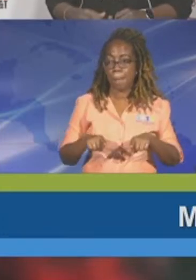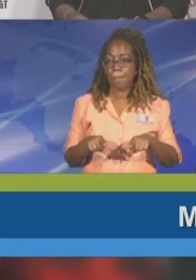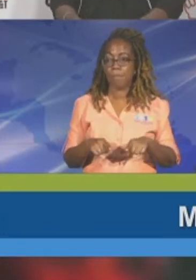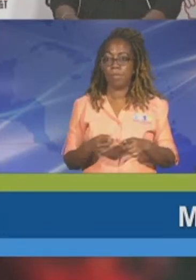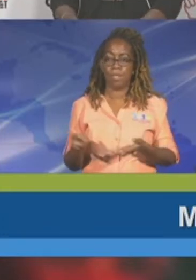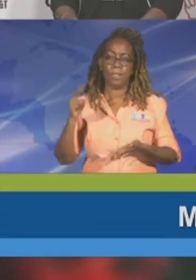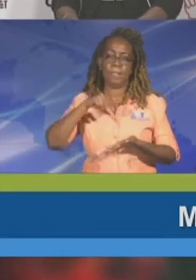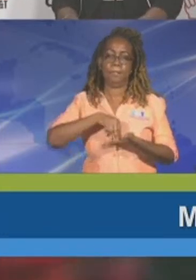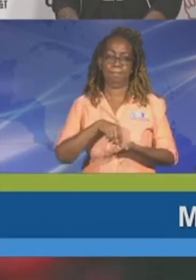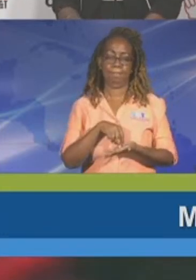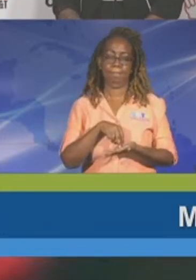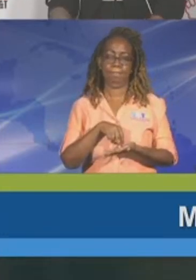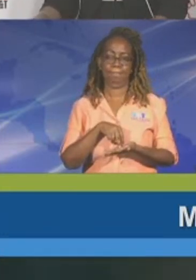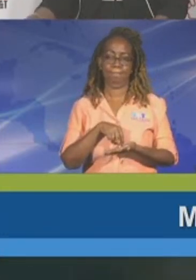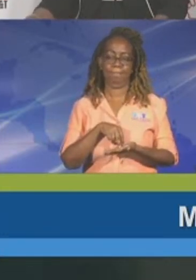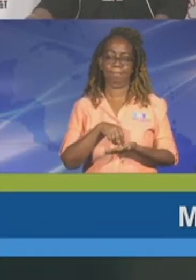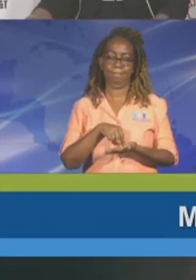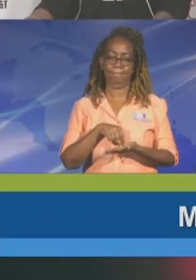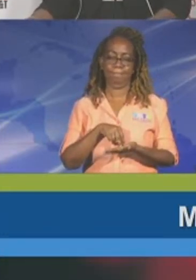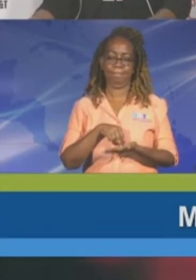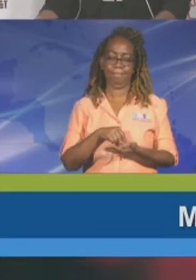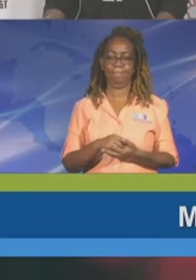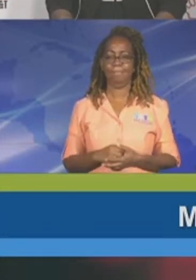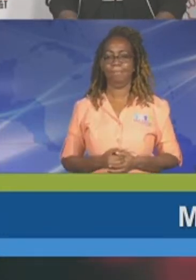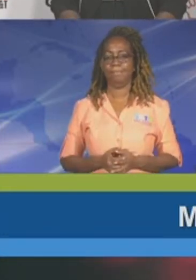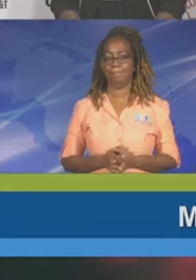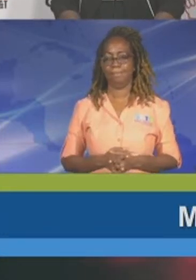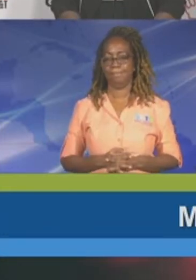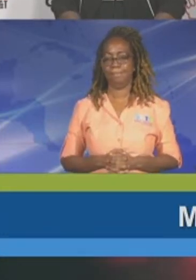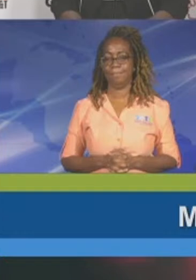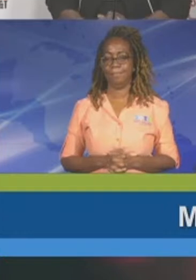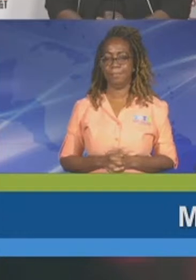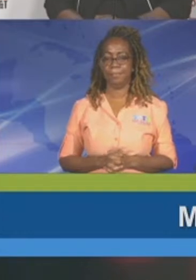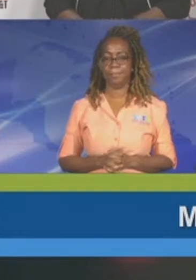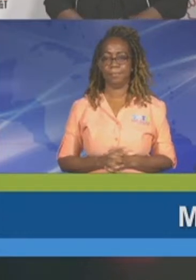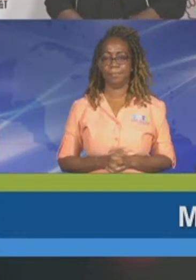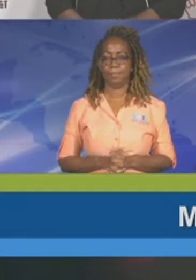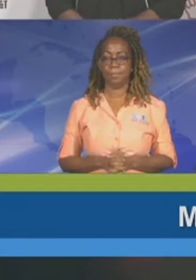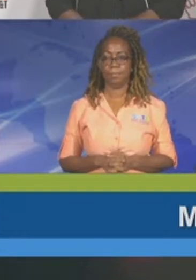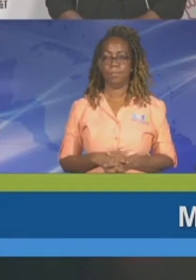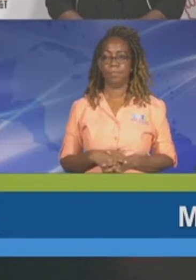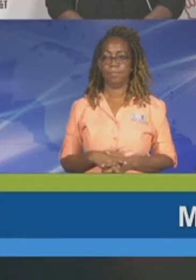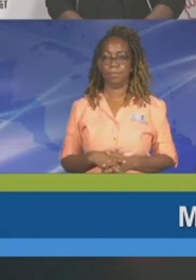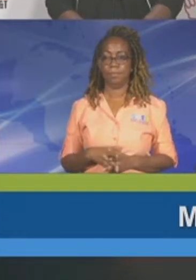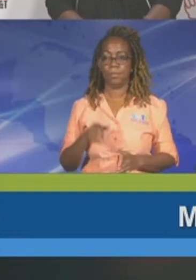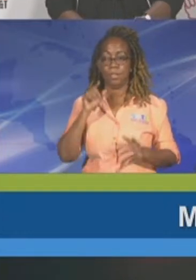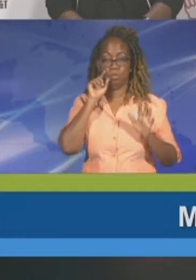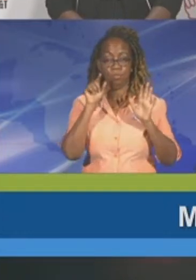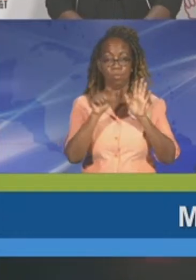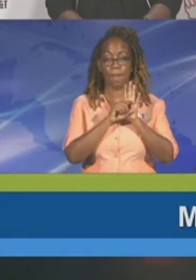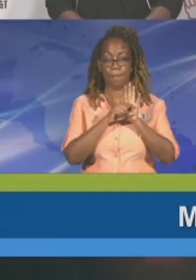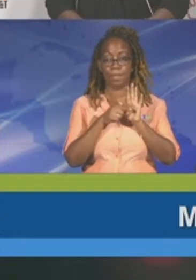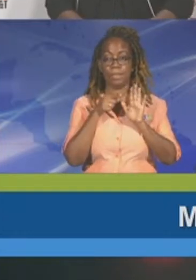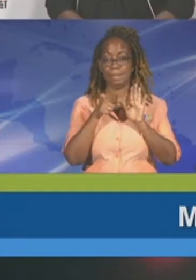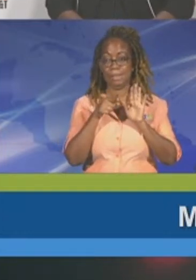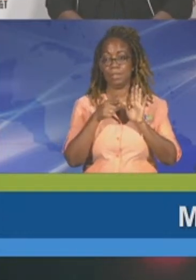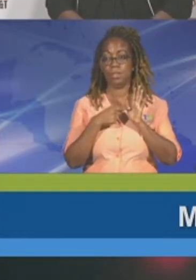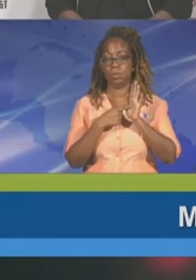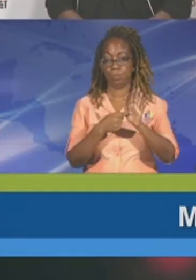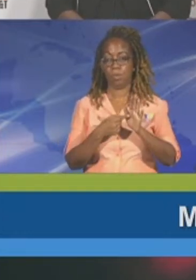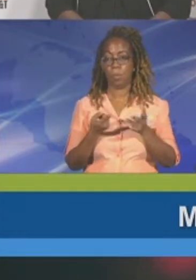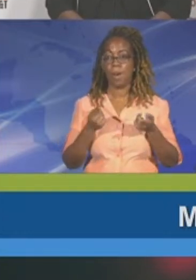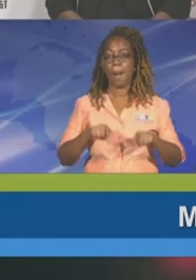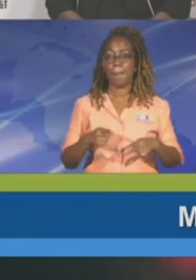Can I have the next slide, please? So this slide illustrates what is happening in Trinidad